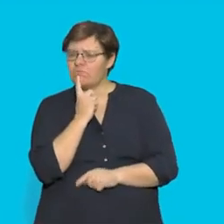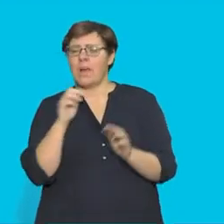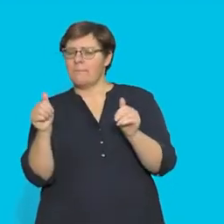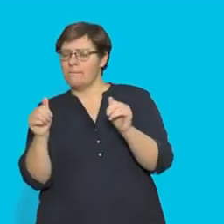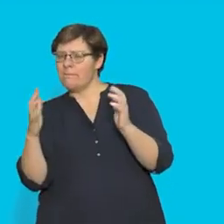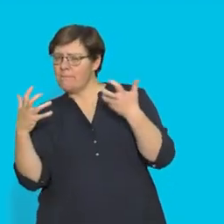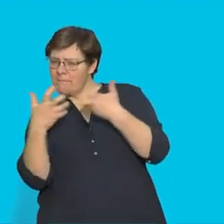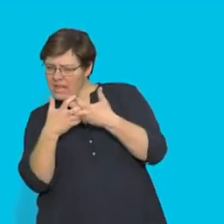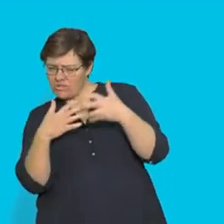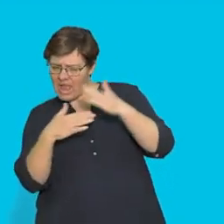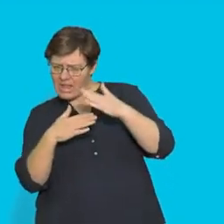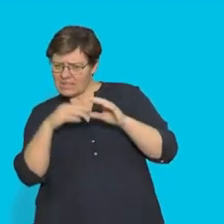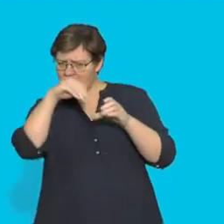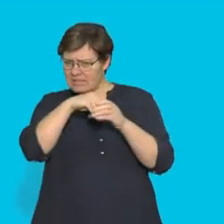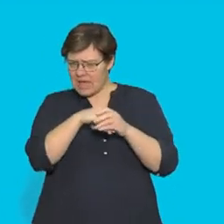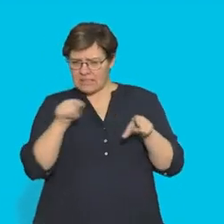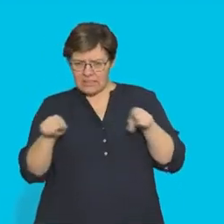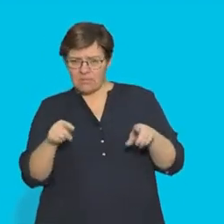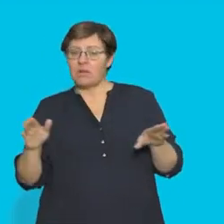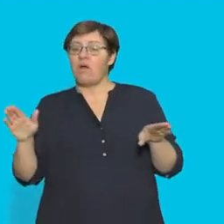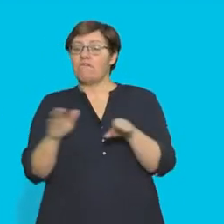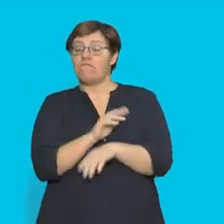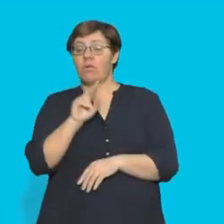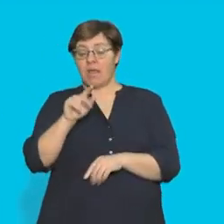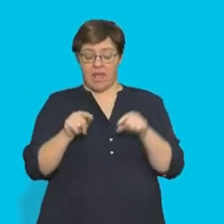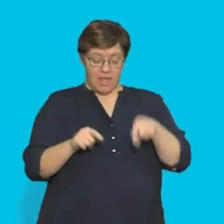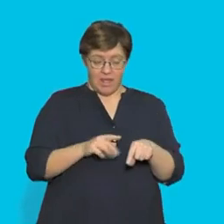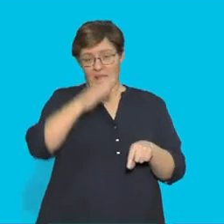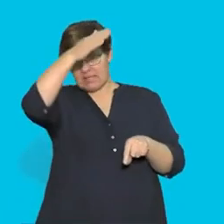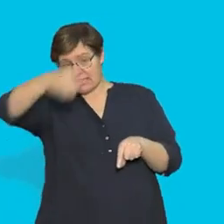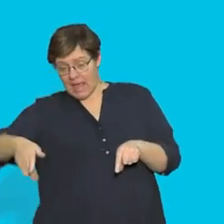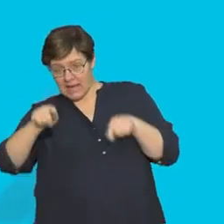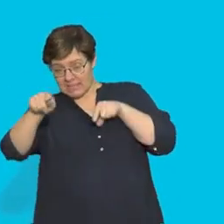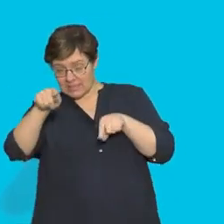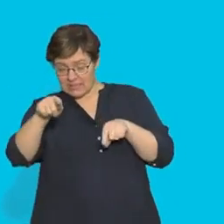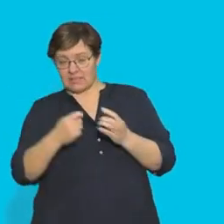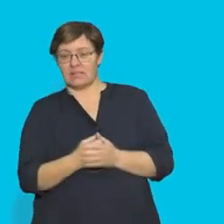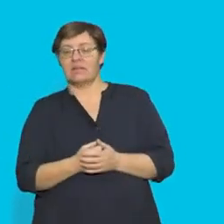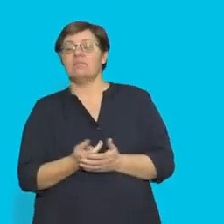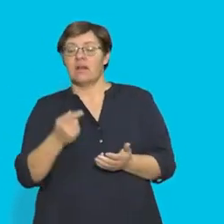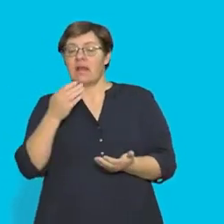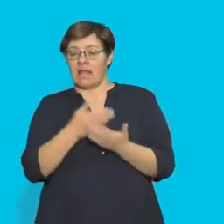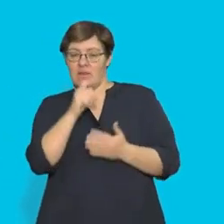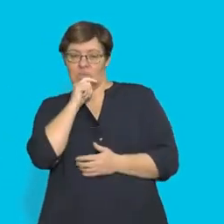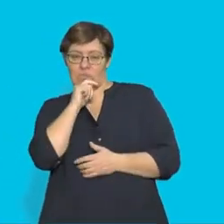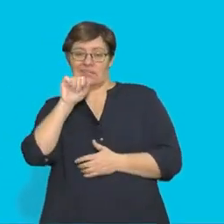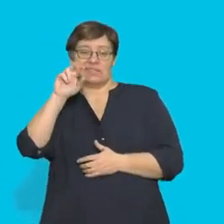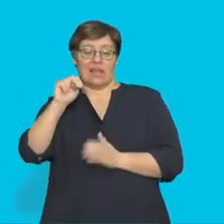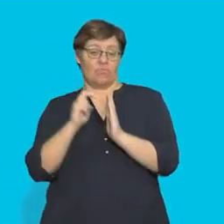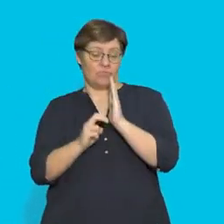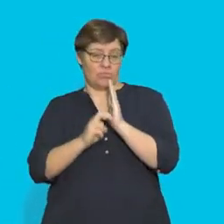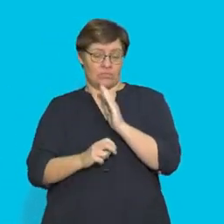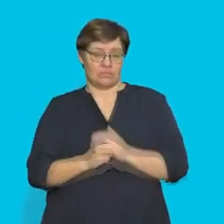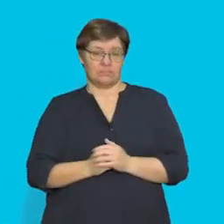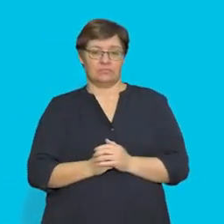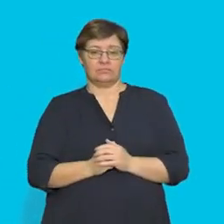matching pair of angles and sides. If we've got one full pair, that means an angle and its matching side, then we can use